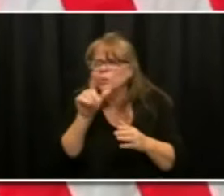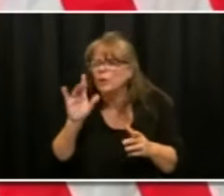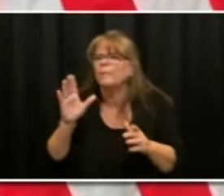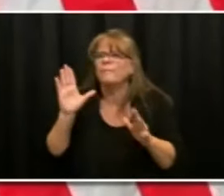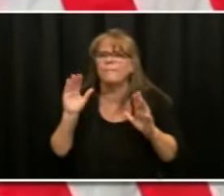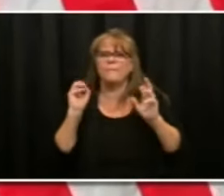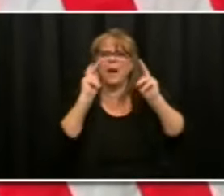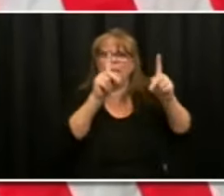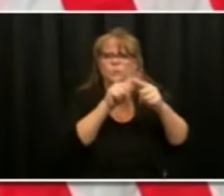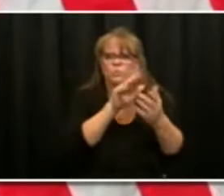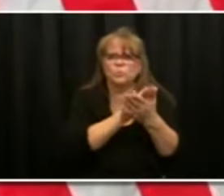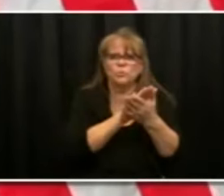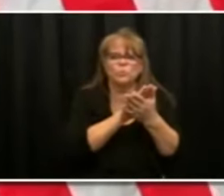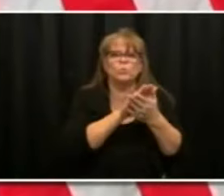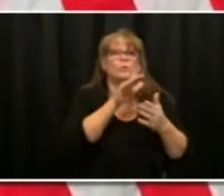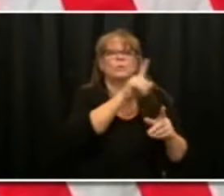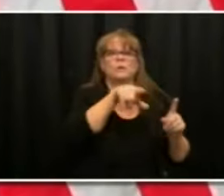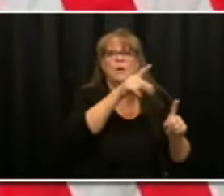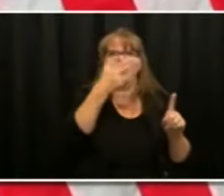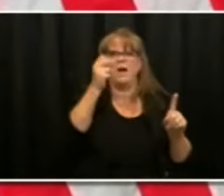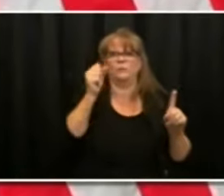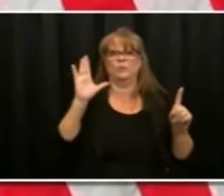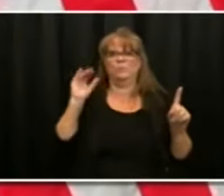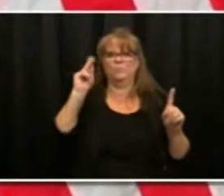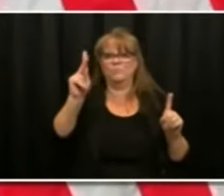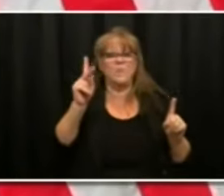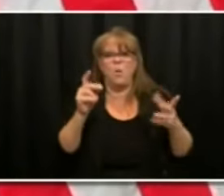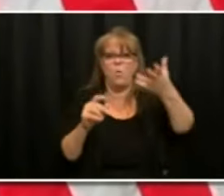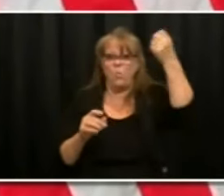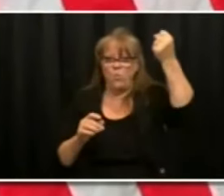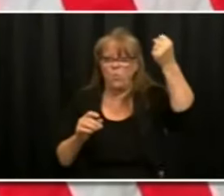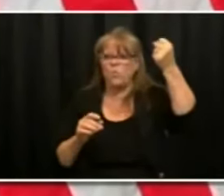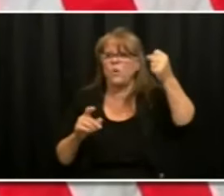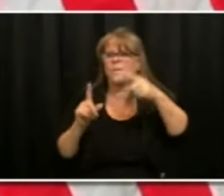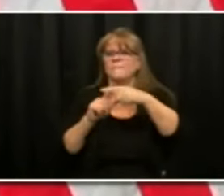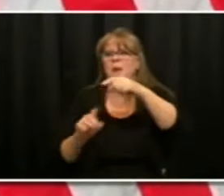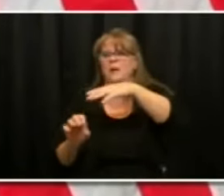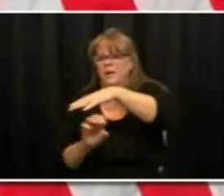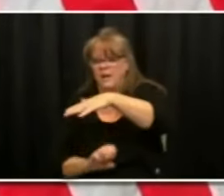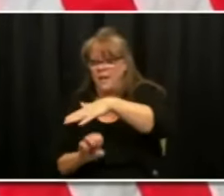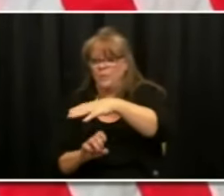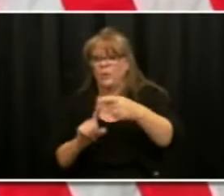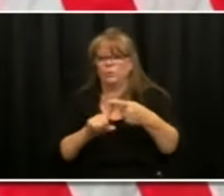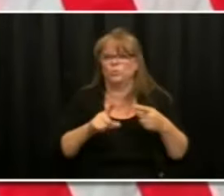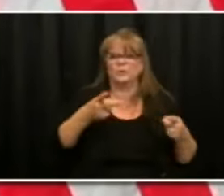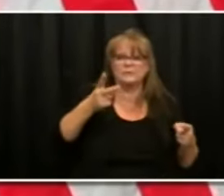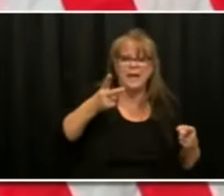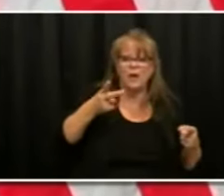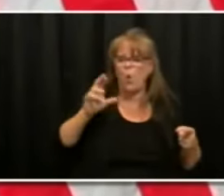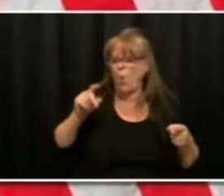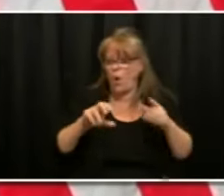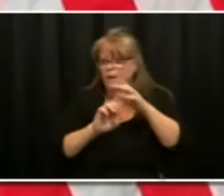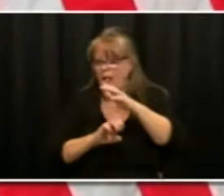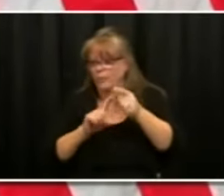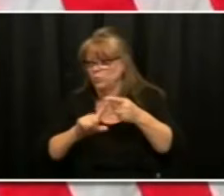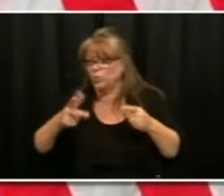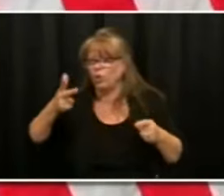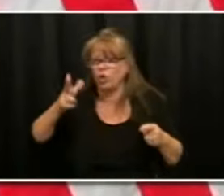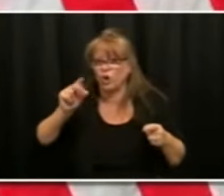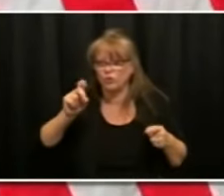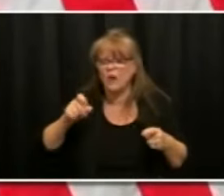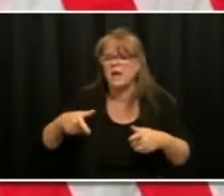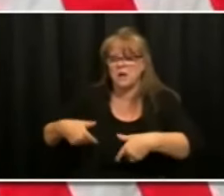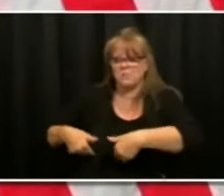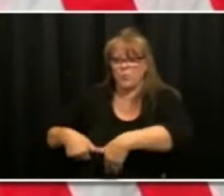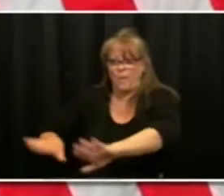that those are generally back, or some might be K-2, K-3. Across our state, the vast majority of districts are, of course, back full-time